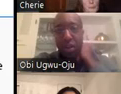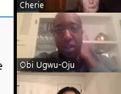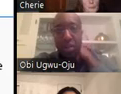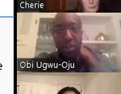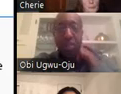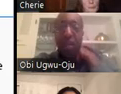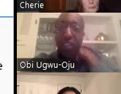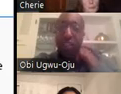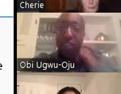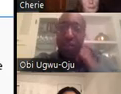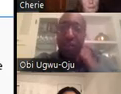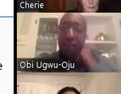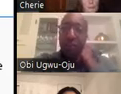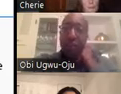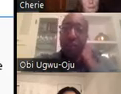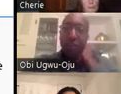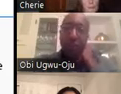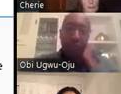no presumed conflicts of interest.